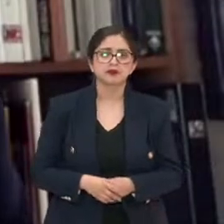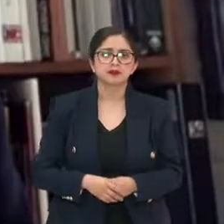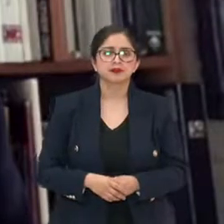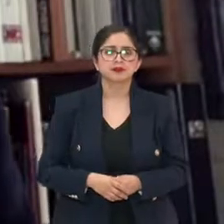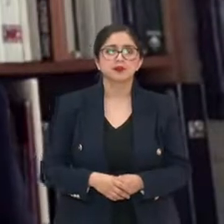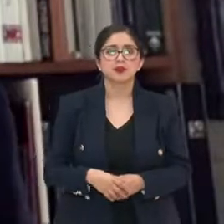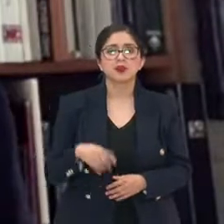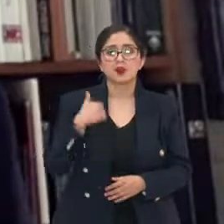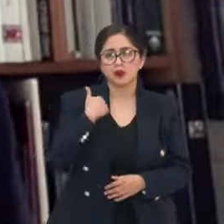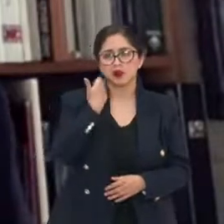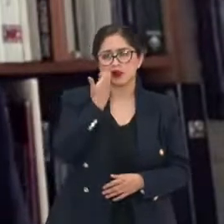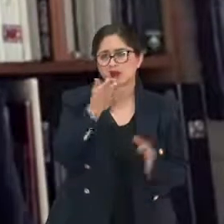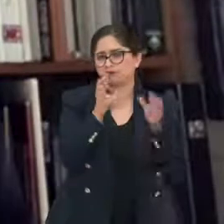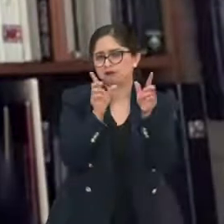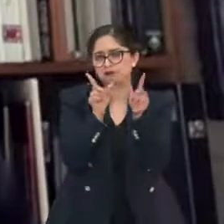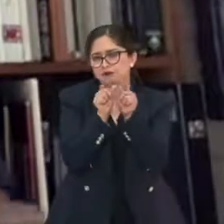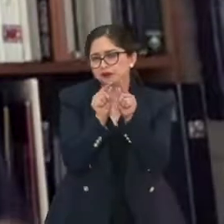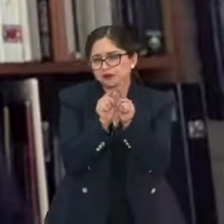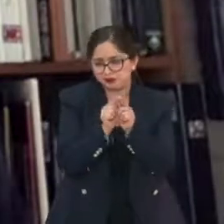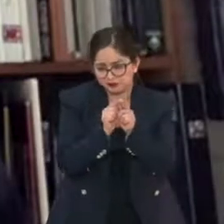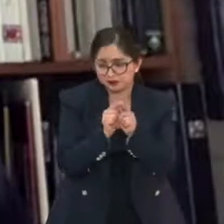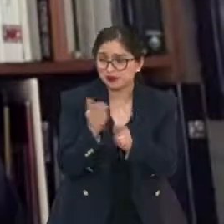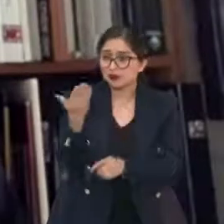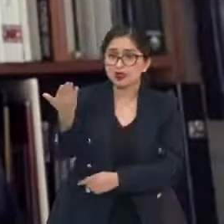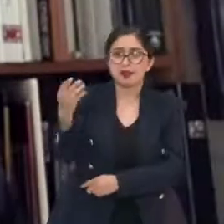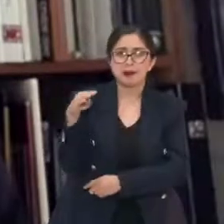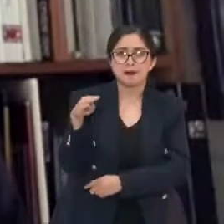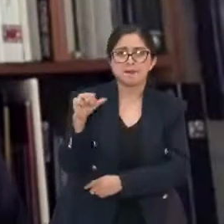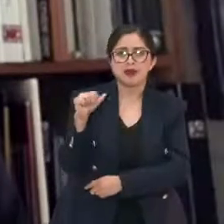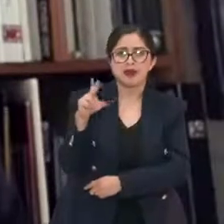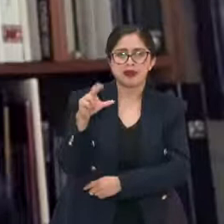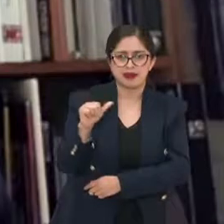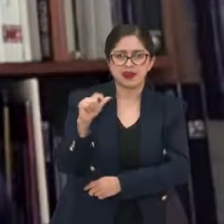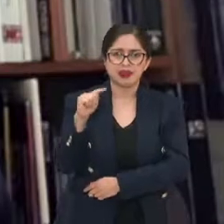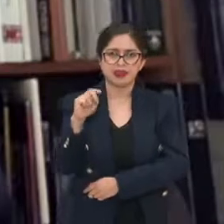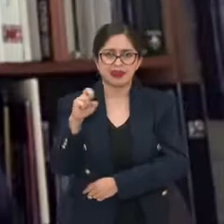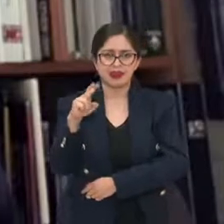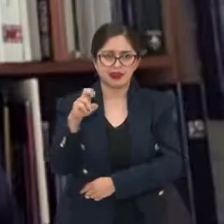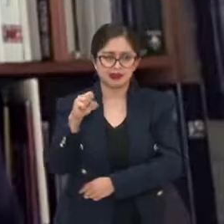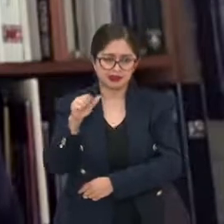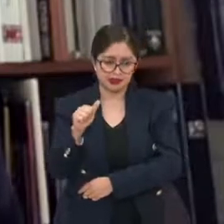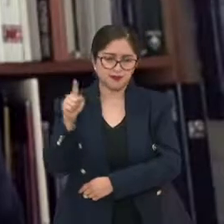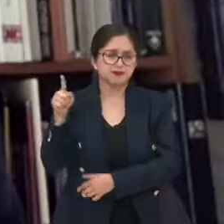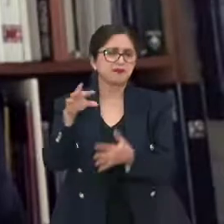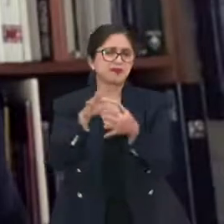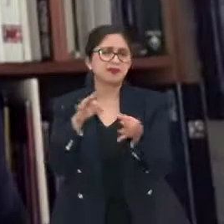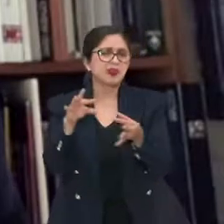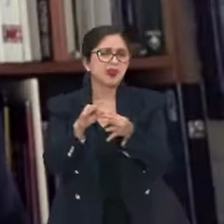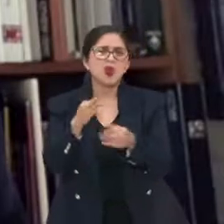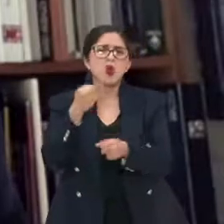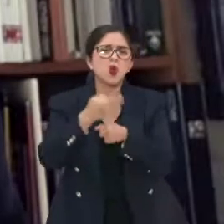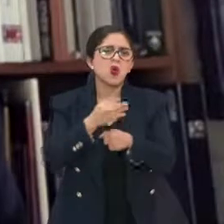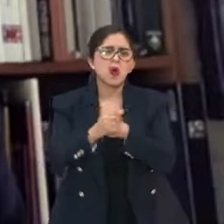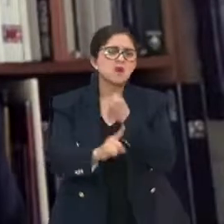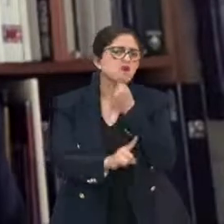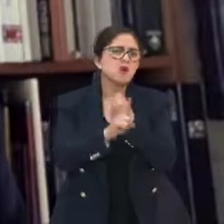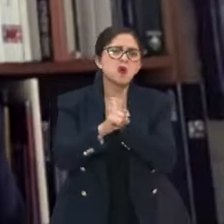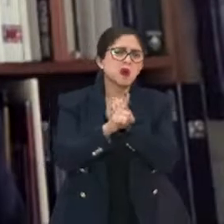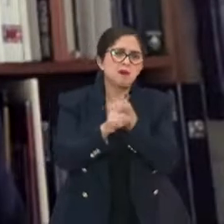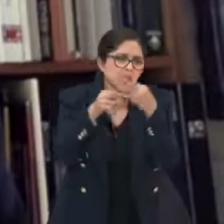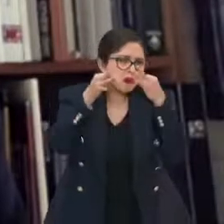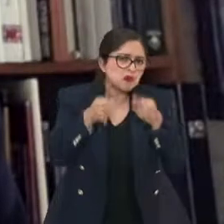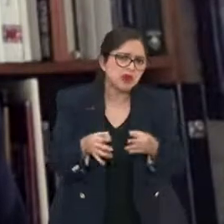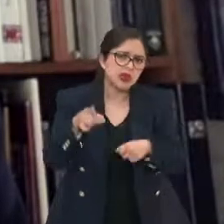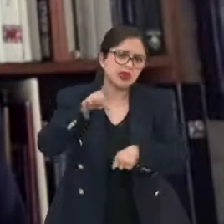would like to highlight a couple of points. Maria Teresa, in a very important manner, has mentioned that the starting